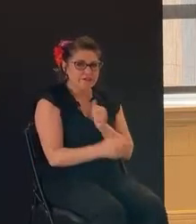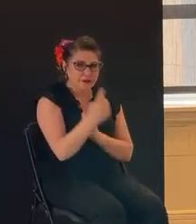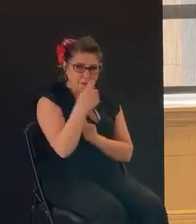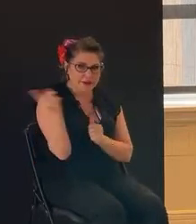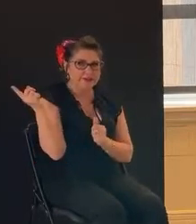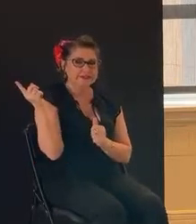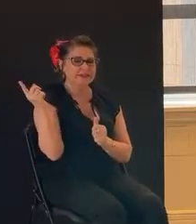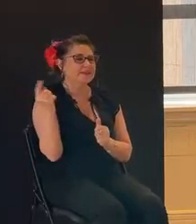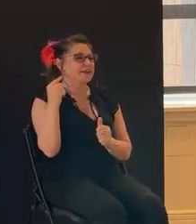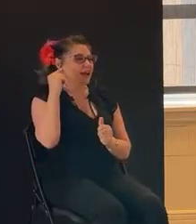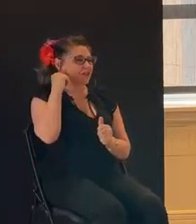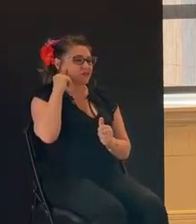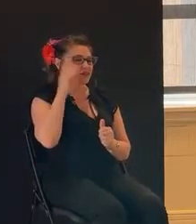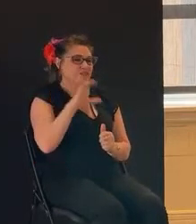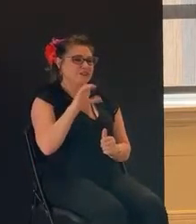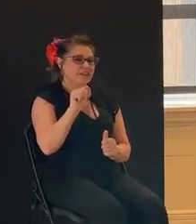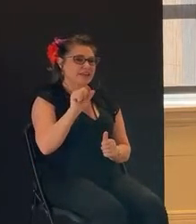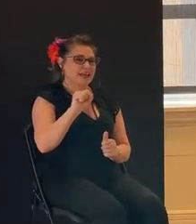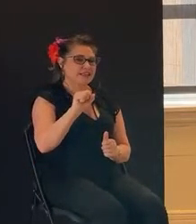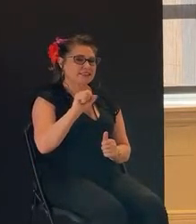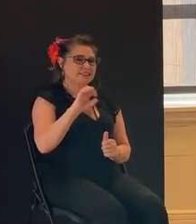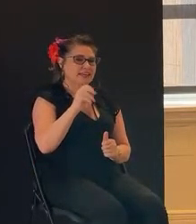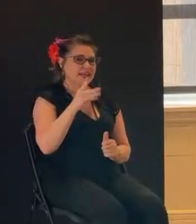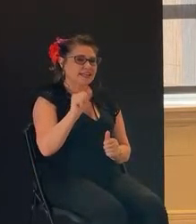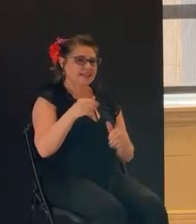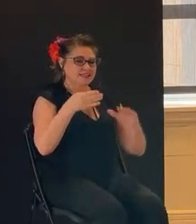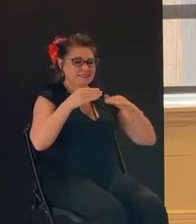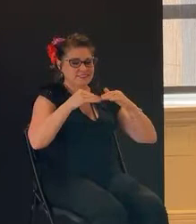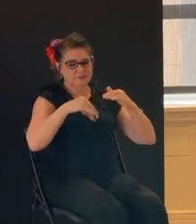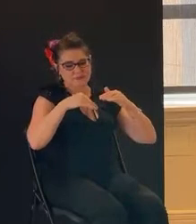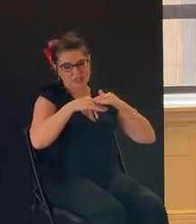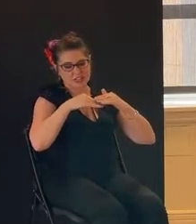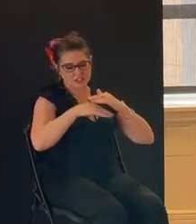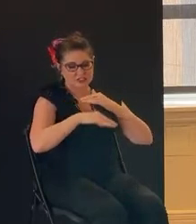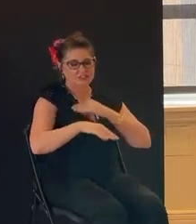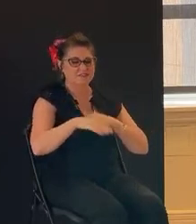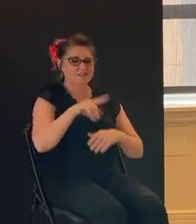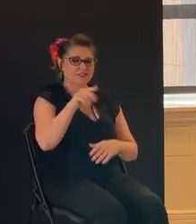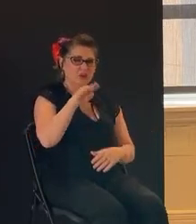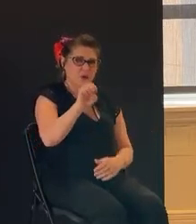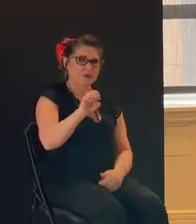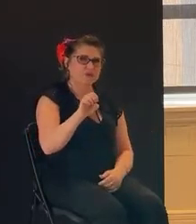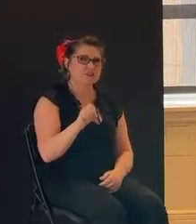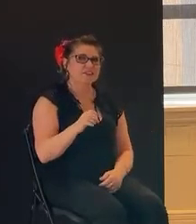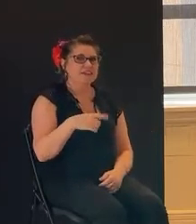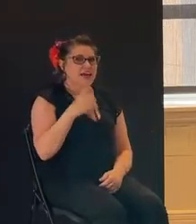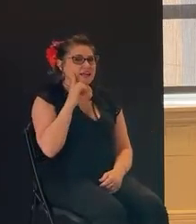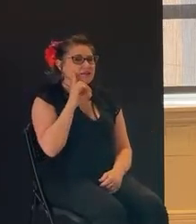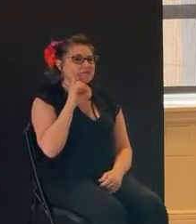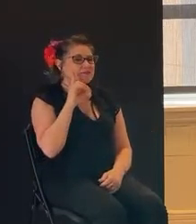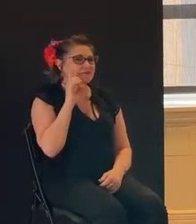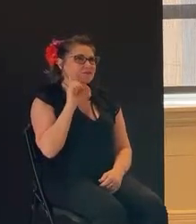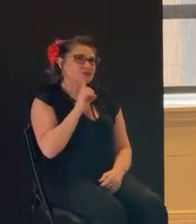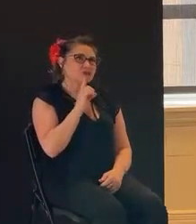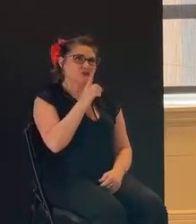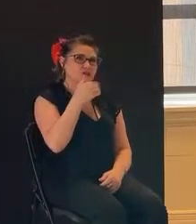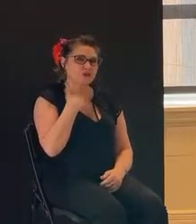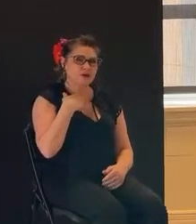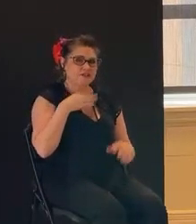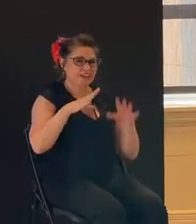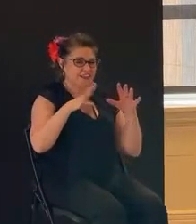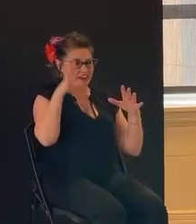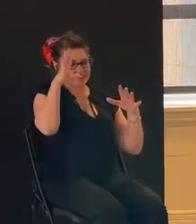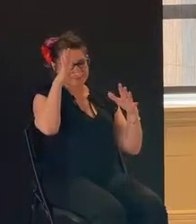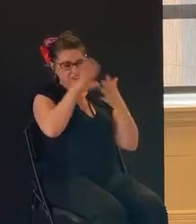has heard of the Cascadia subduction zone by now. And I'm sure you all have kind of a vague idea that it's kind of